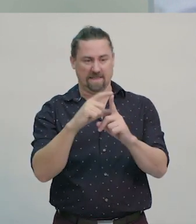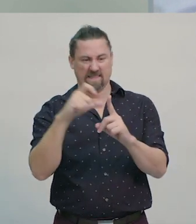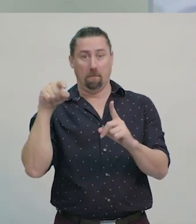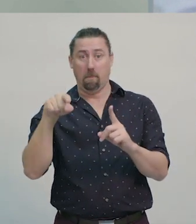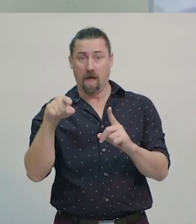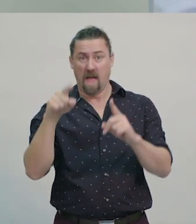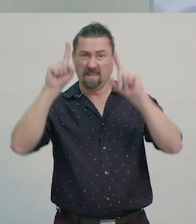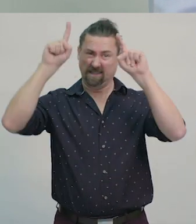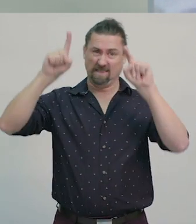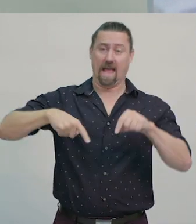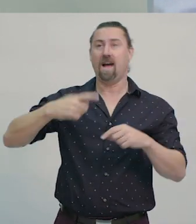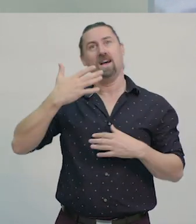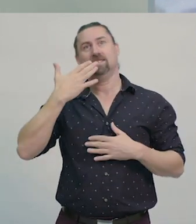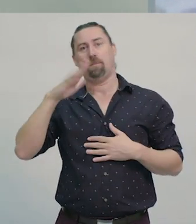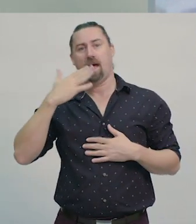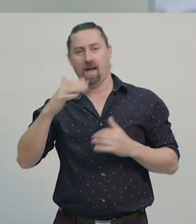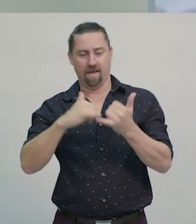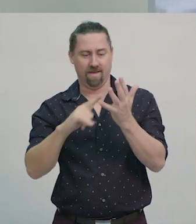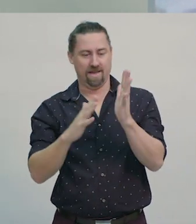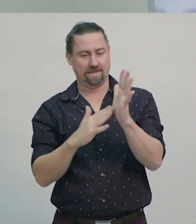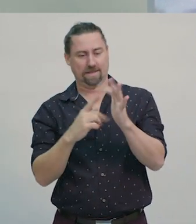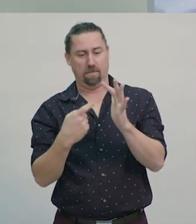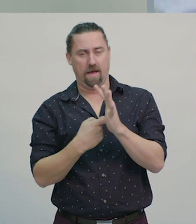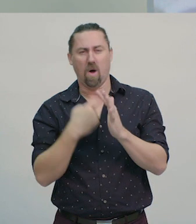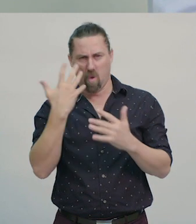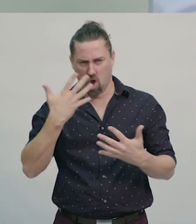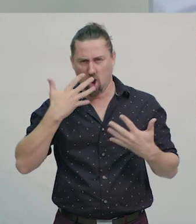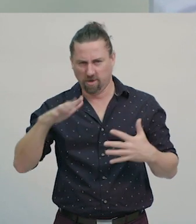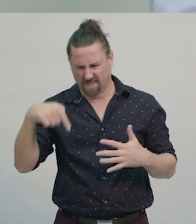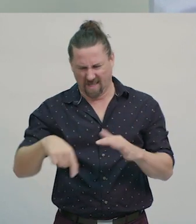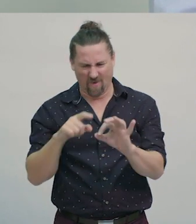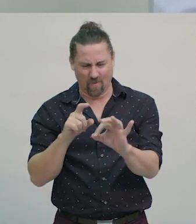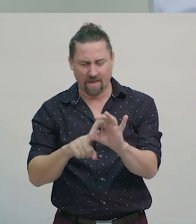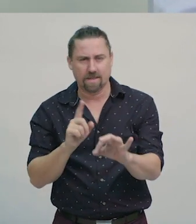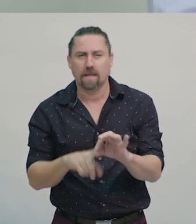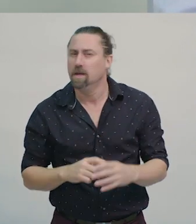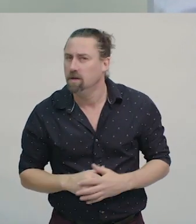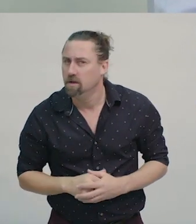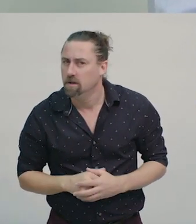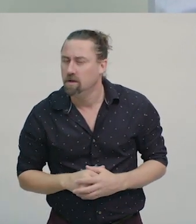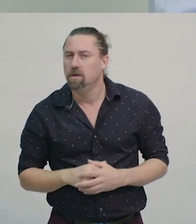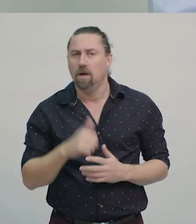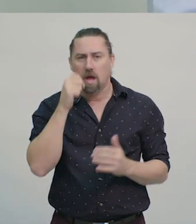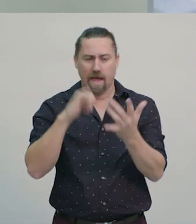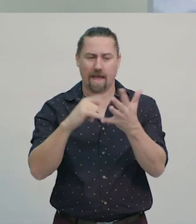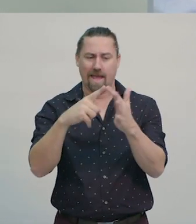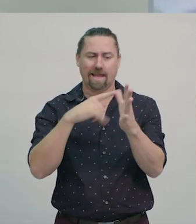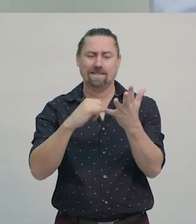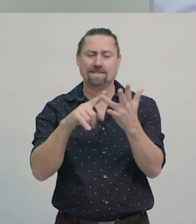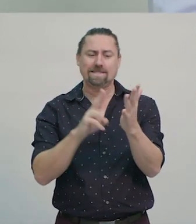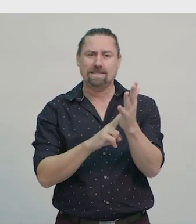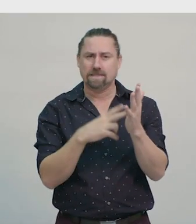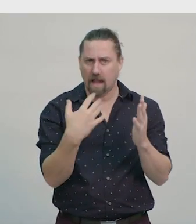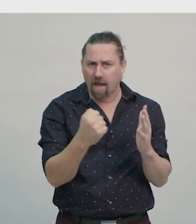first month of summer. Summer in Queensland is always a hot time of the year. Do you know how many months of the year on each season? Let's